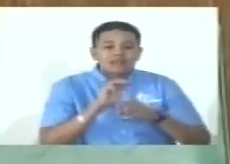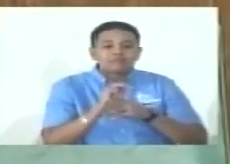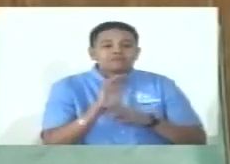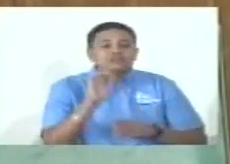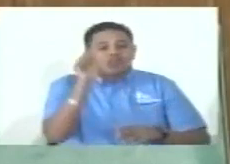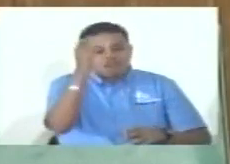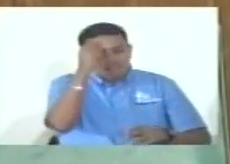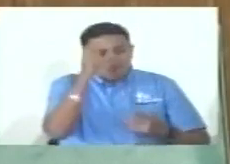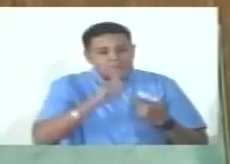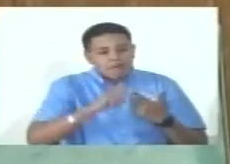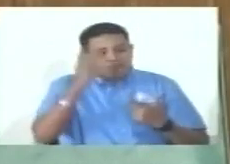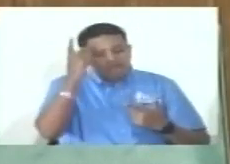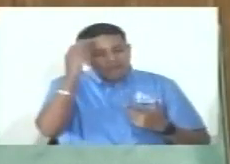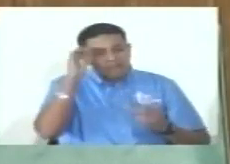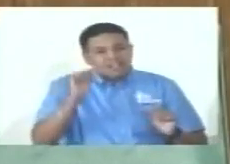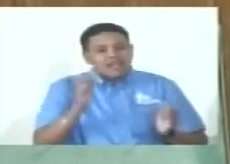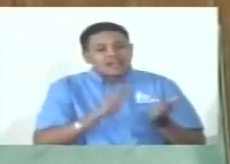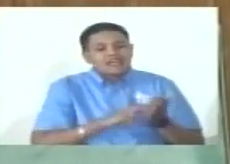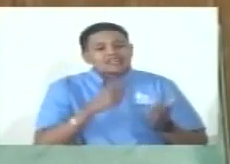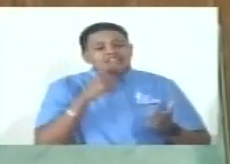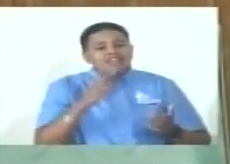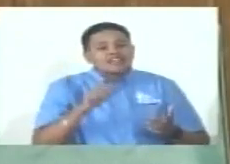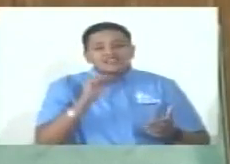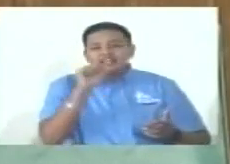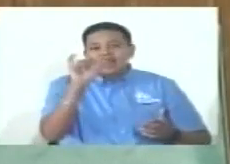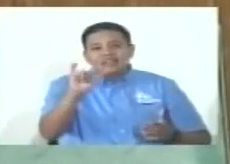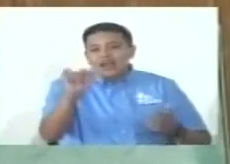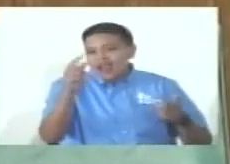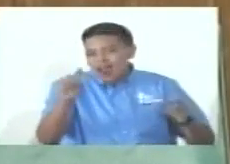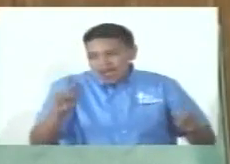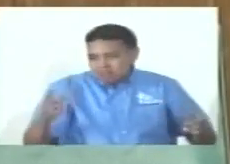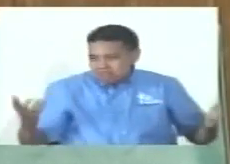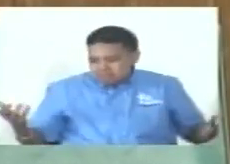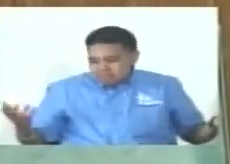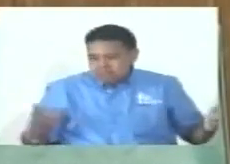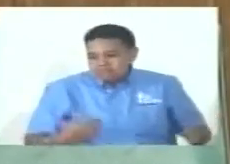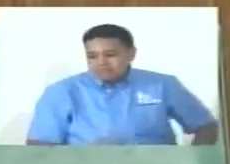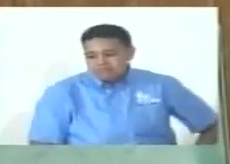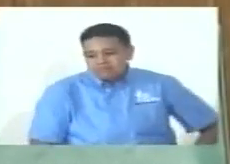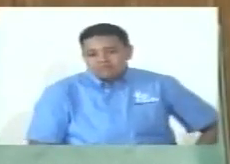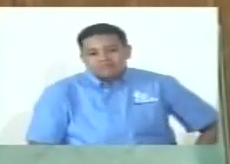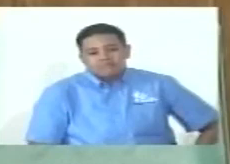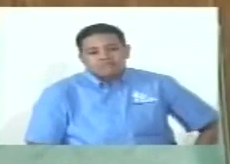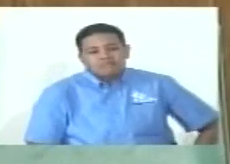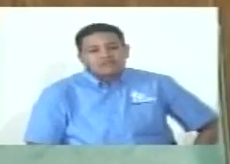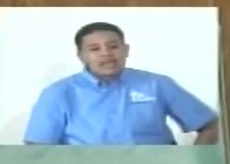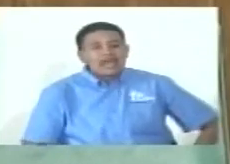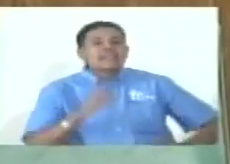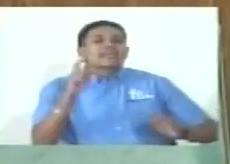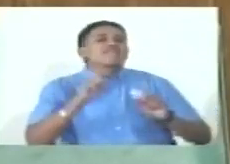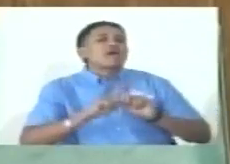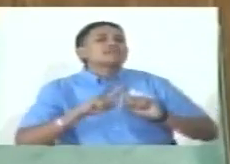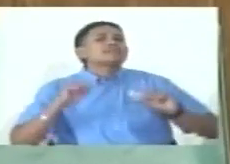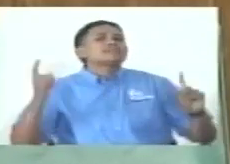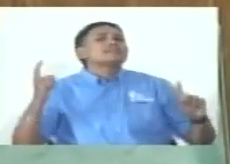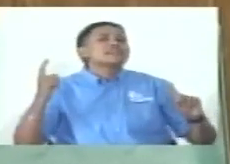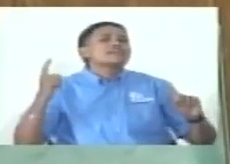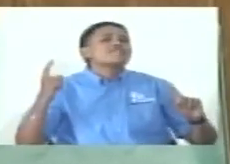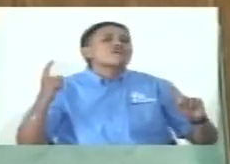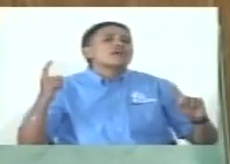and prime minister can get up and say, it wasn't so, and give you a different version from what was given